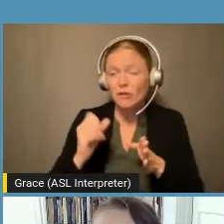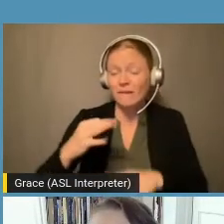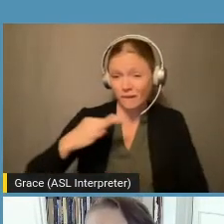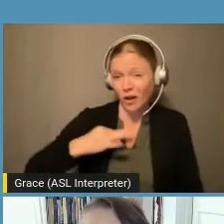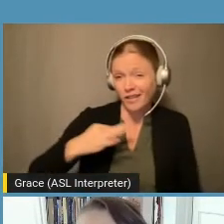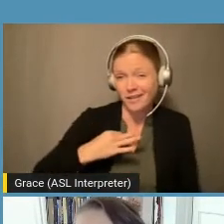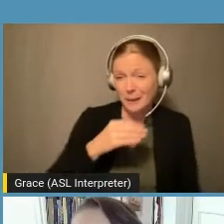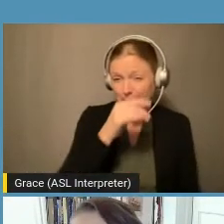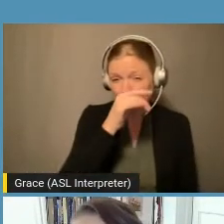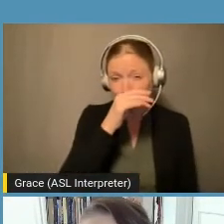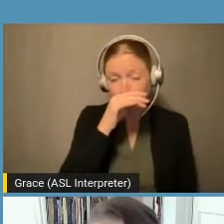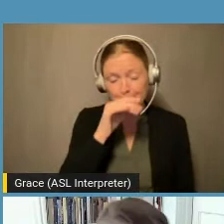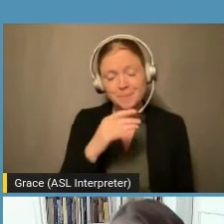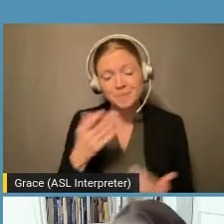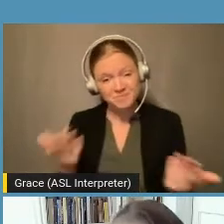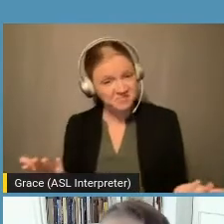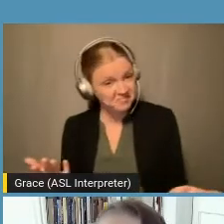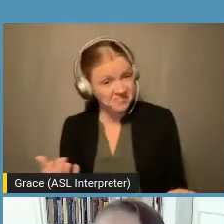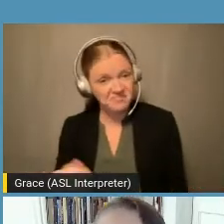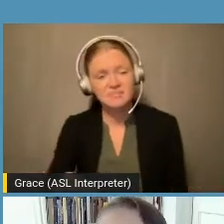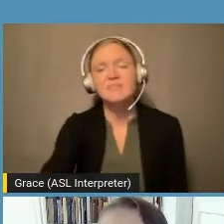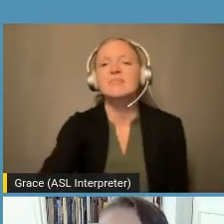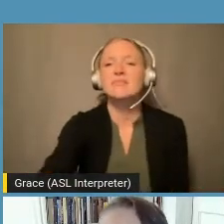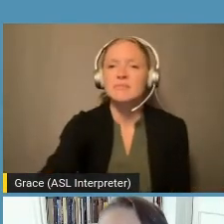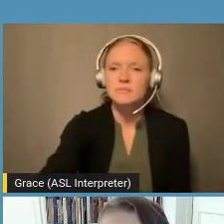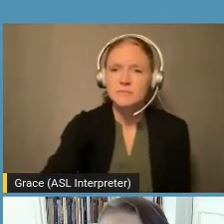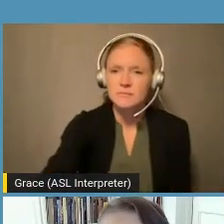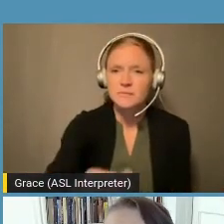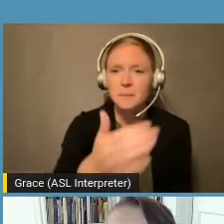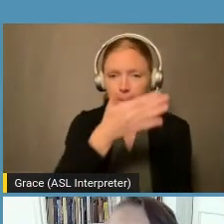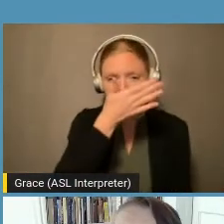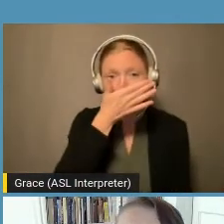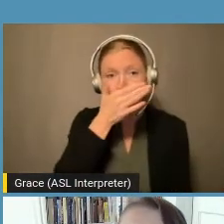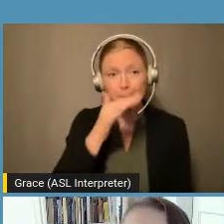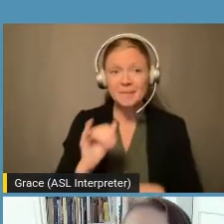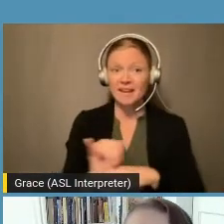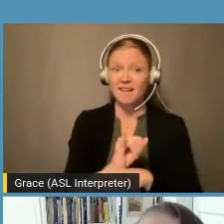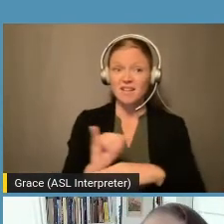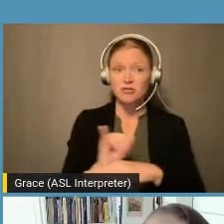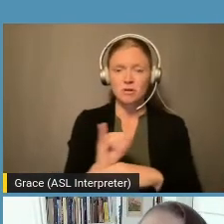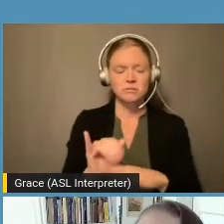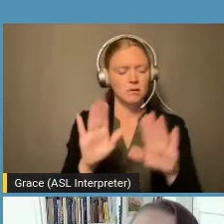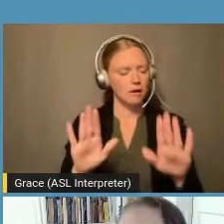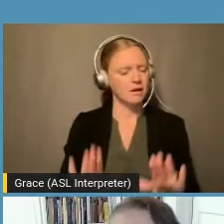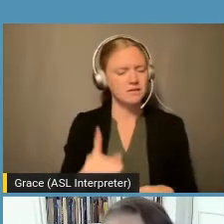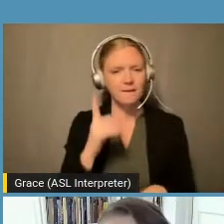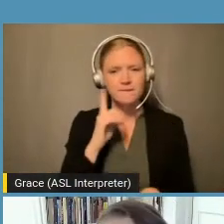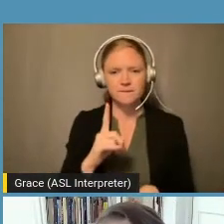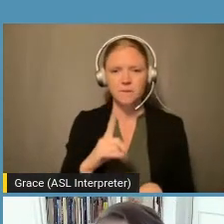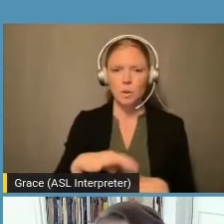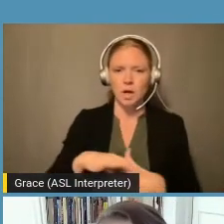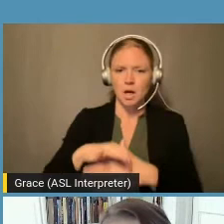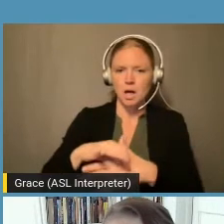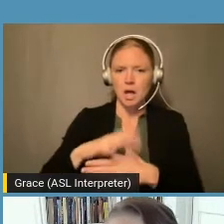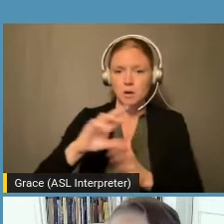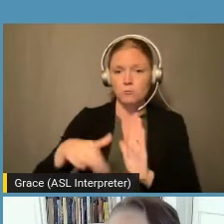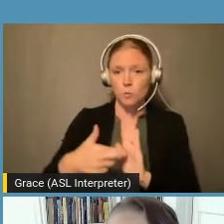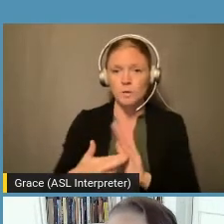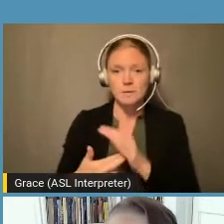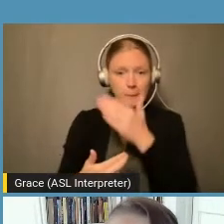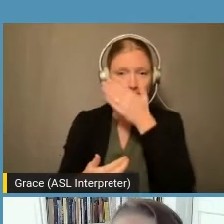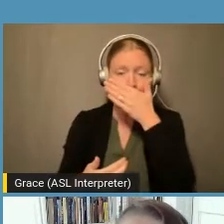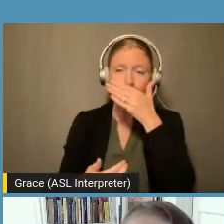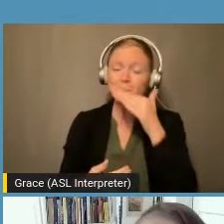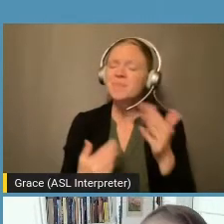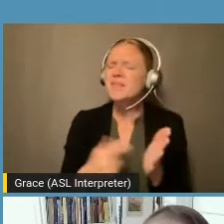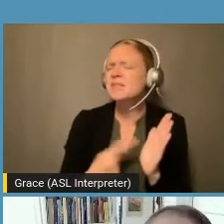you really well. I think interns are really excellent for well-defined content roles,